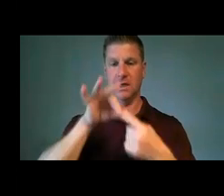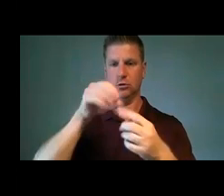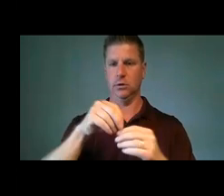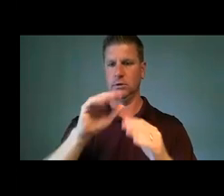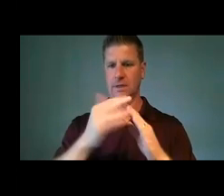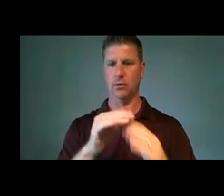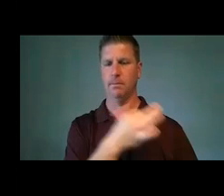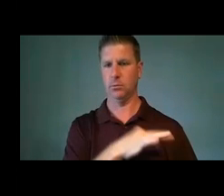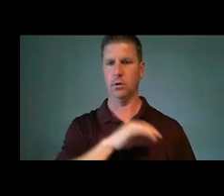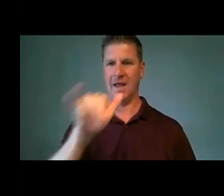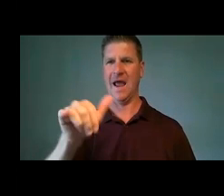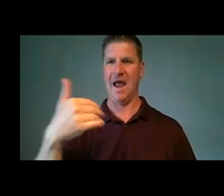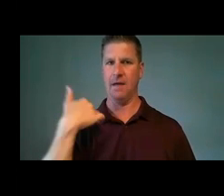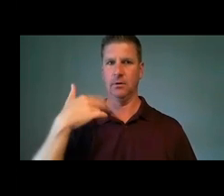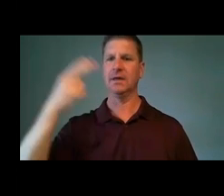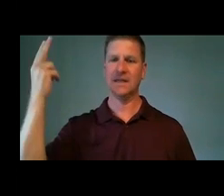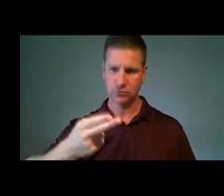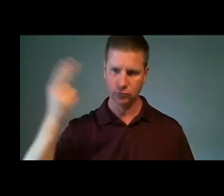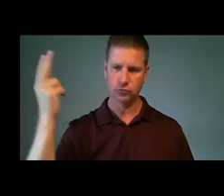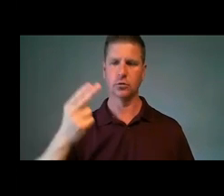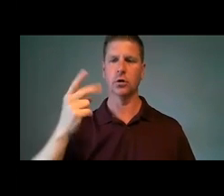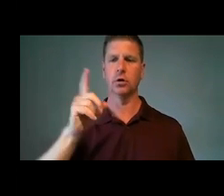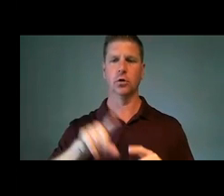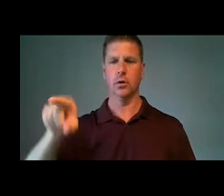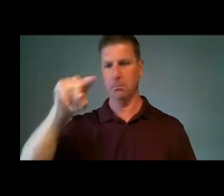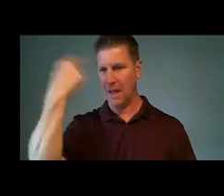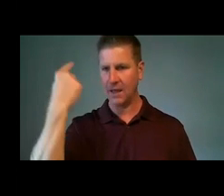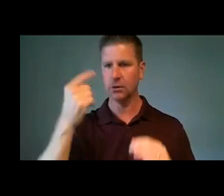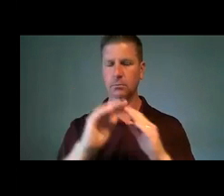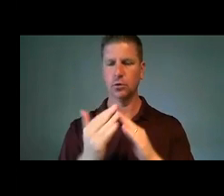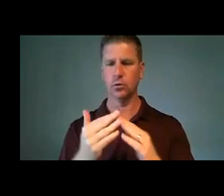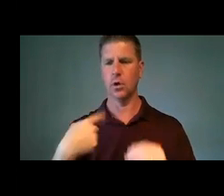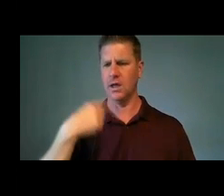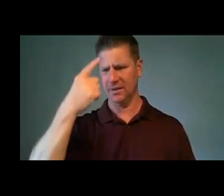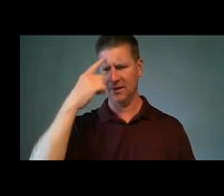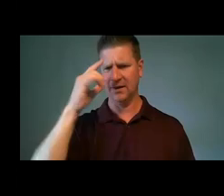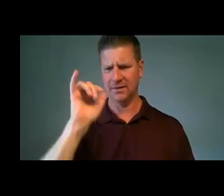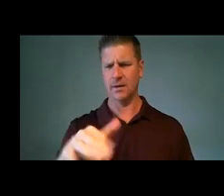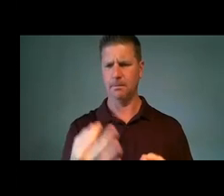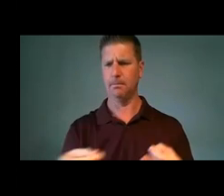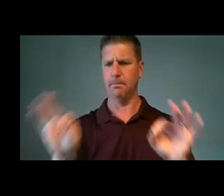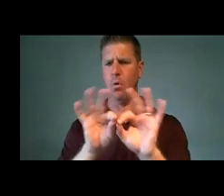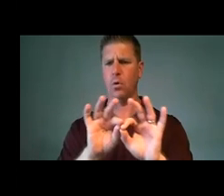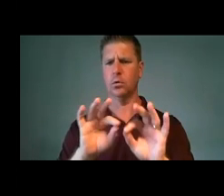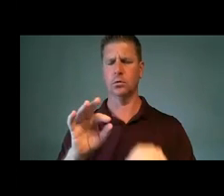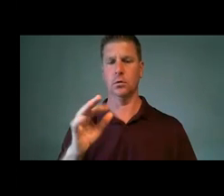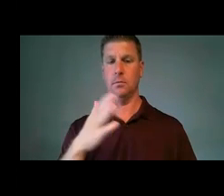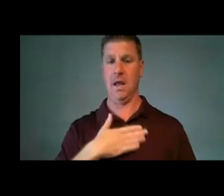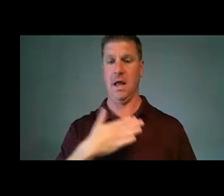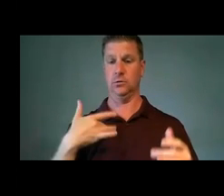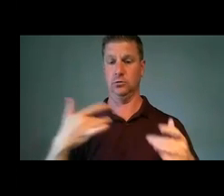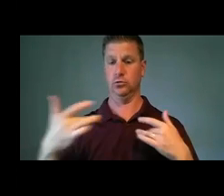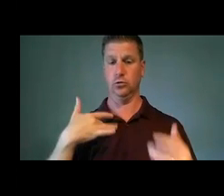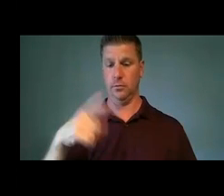Pittsburgh, that has a relevant history to the African-American community. I think that's important in pointing out that my concern